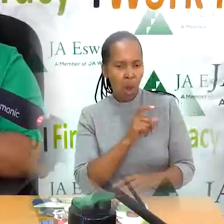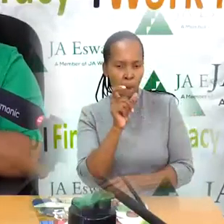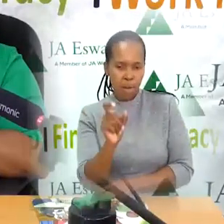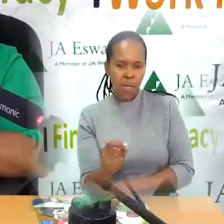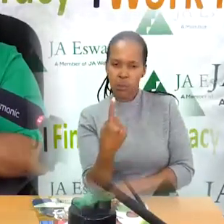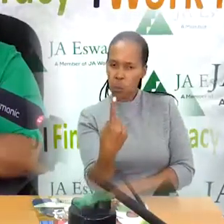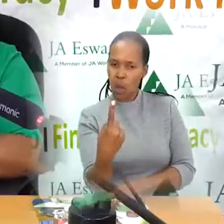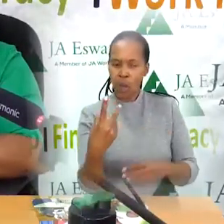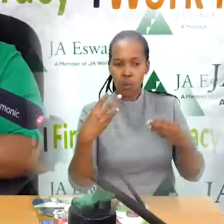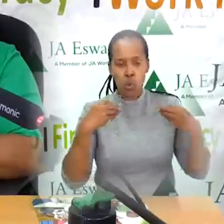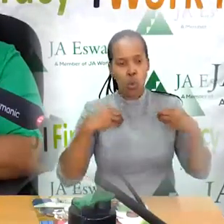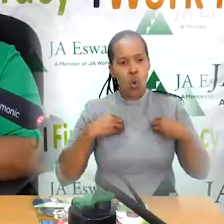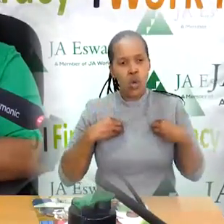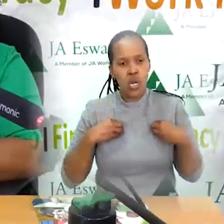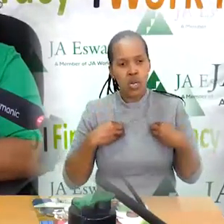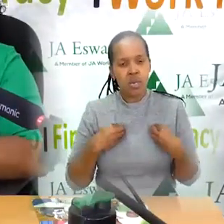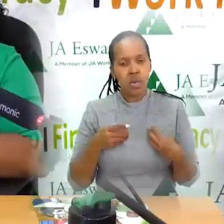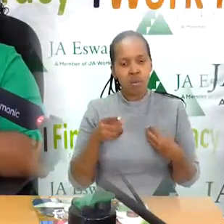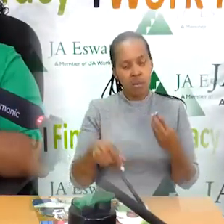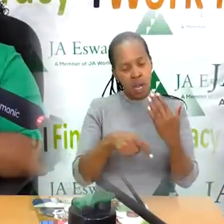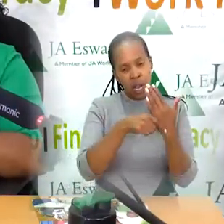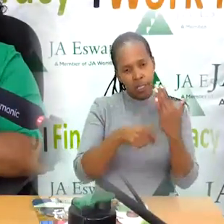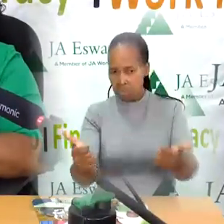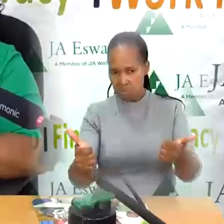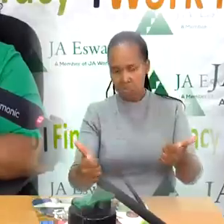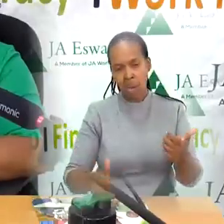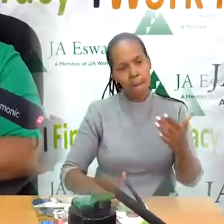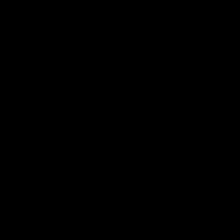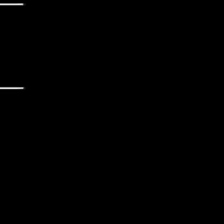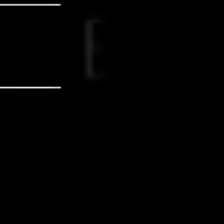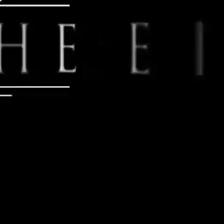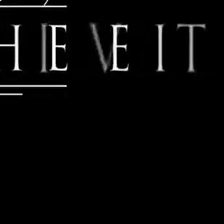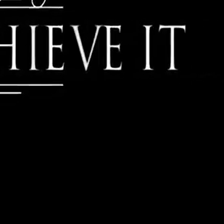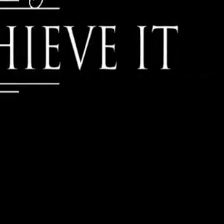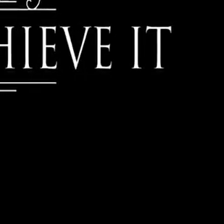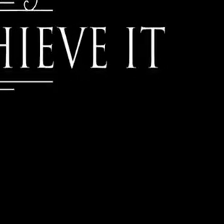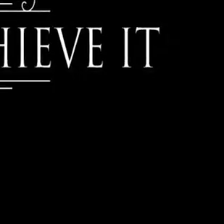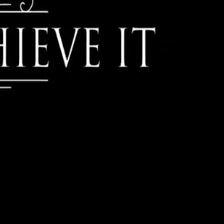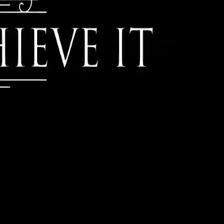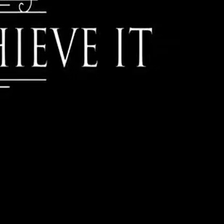also taxed in line with nationally set guidelines and regulations.